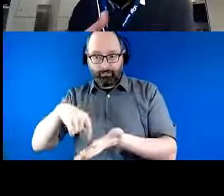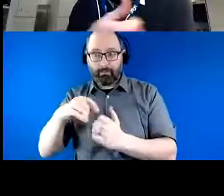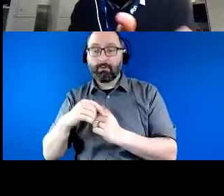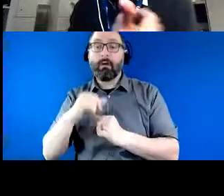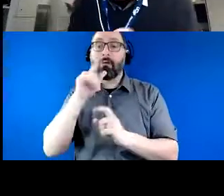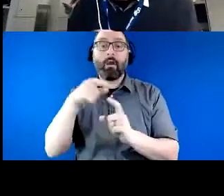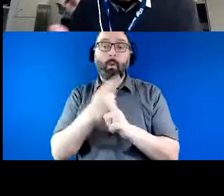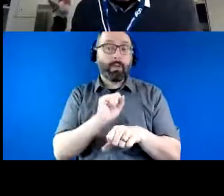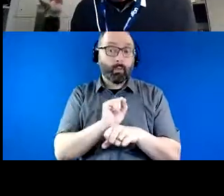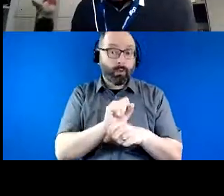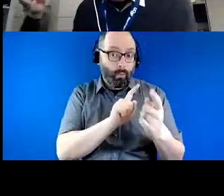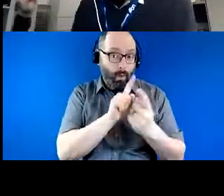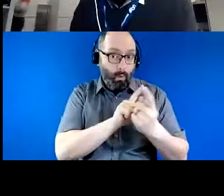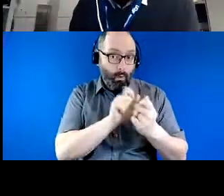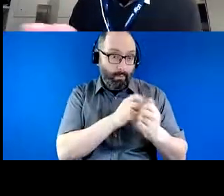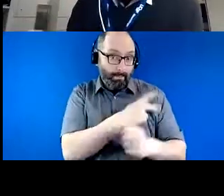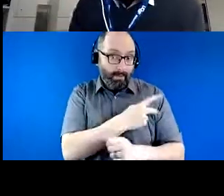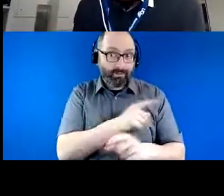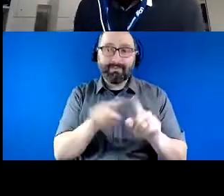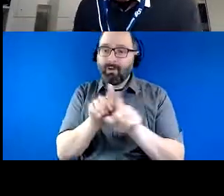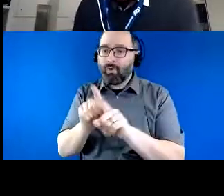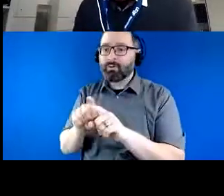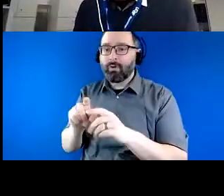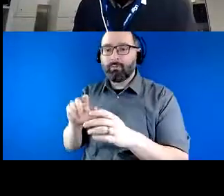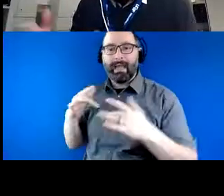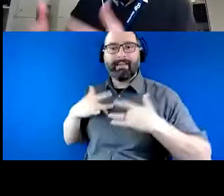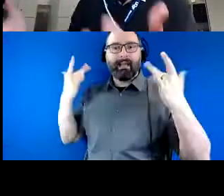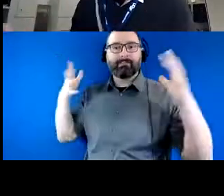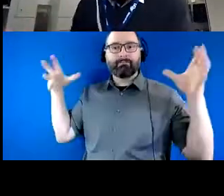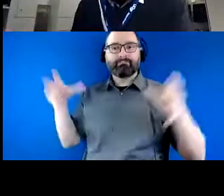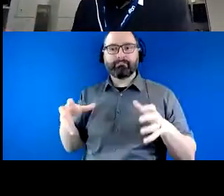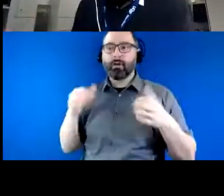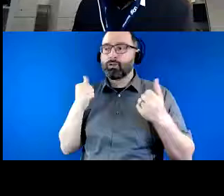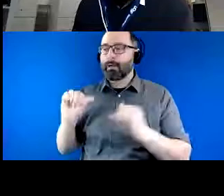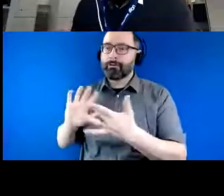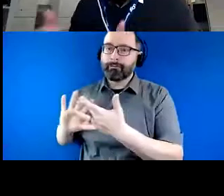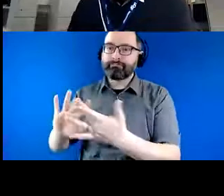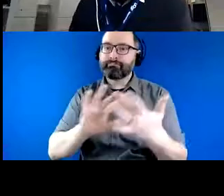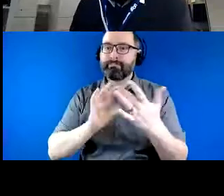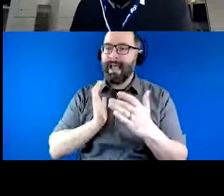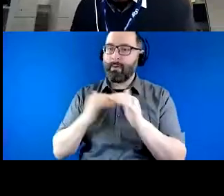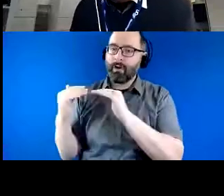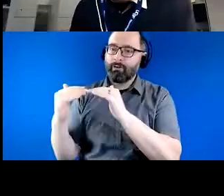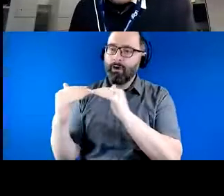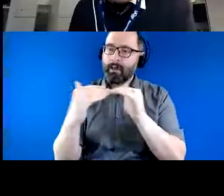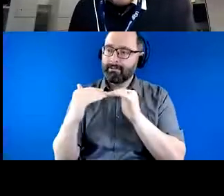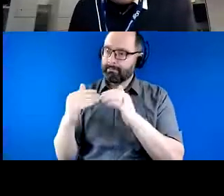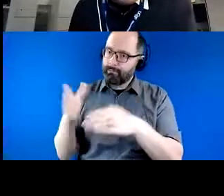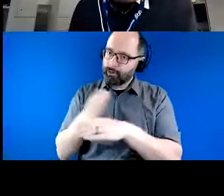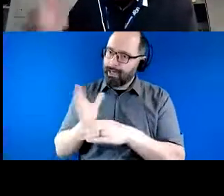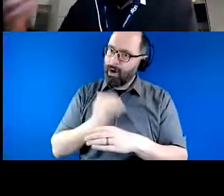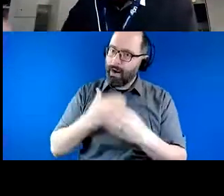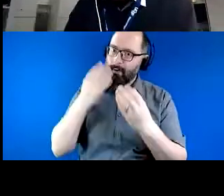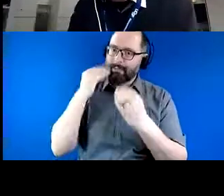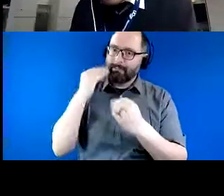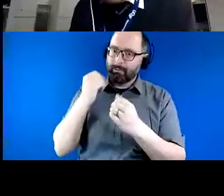only working one-on-one with patients, but we're doing this type of event where we're trying to reach out to our colleagues and share our experience with them.